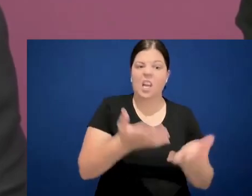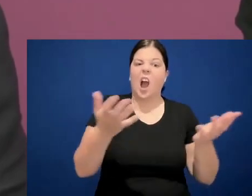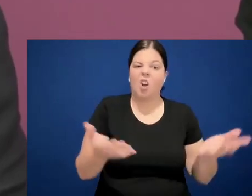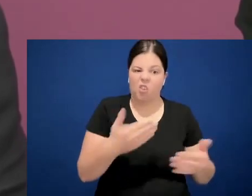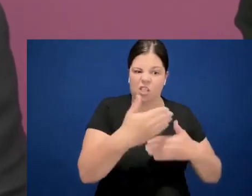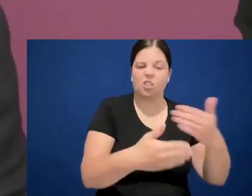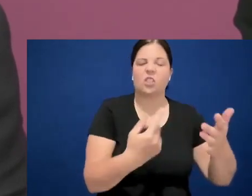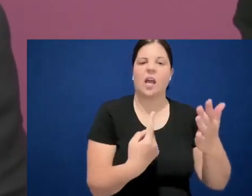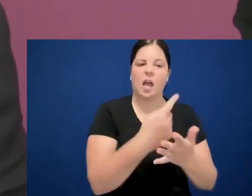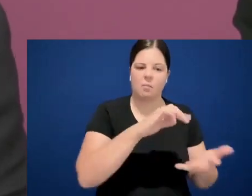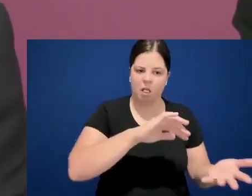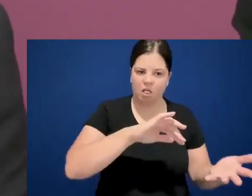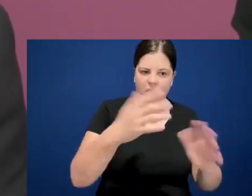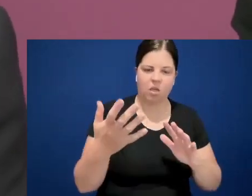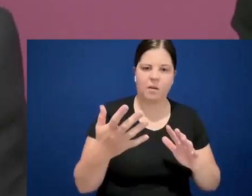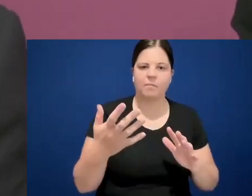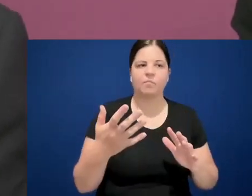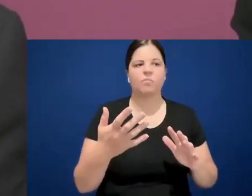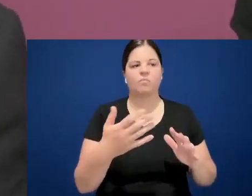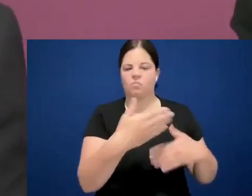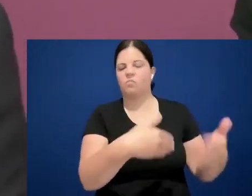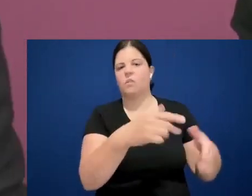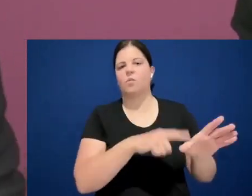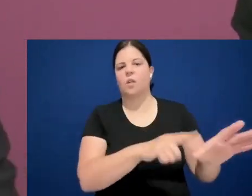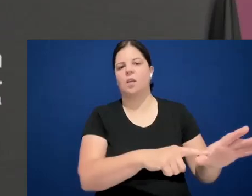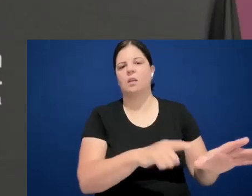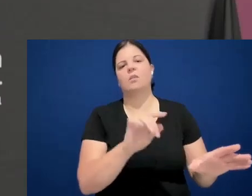commence and certainly for it to flourish over a period of time.